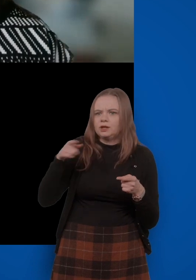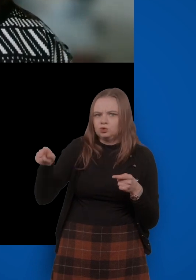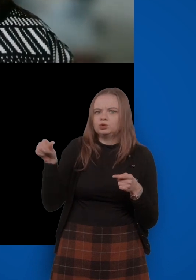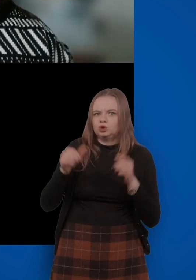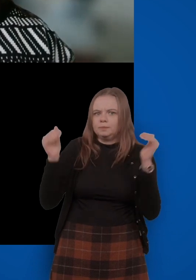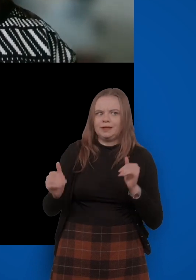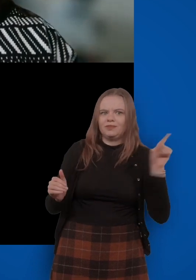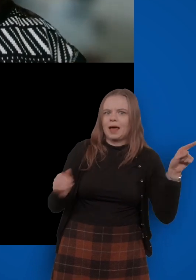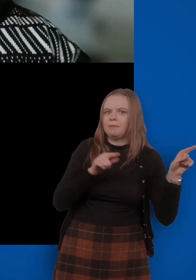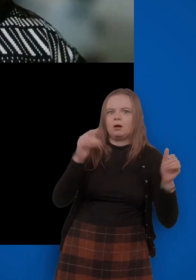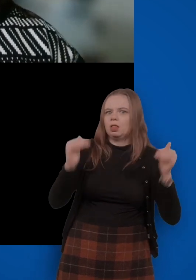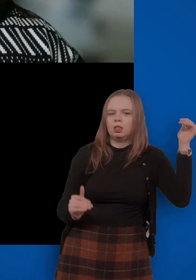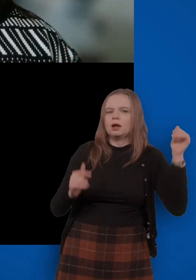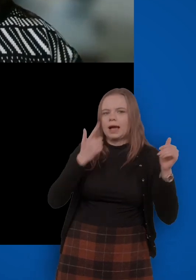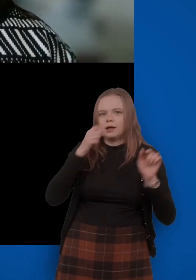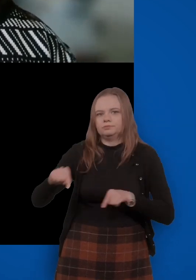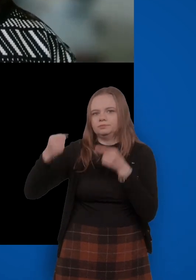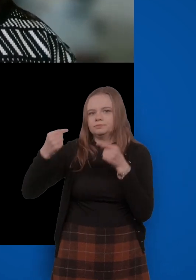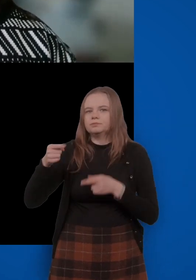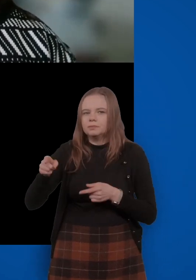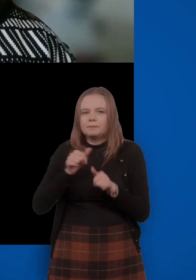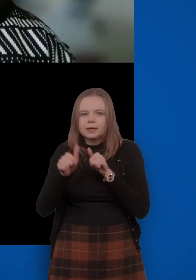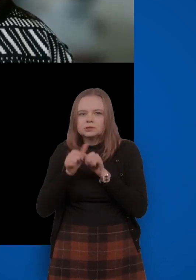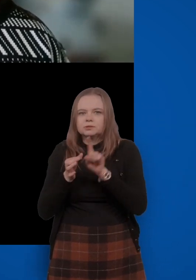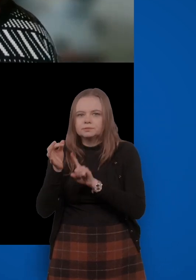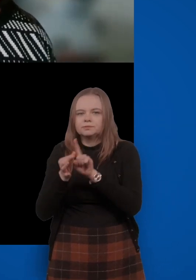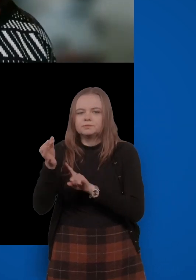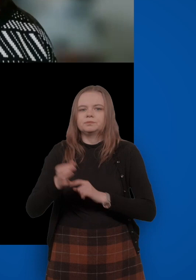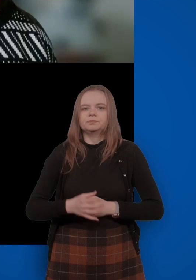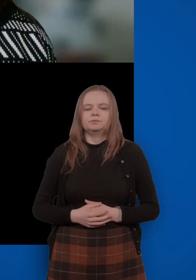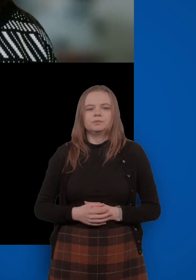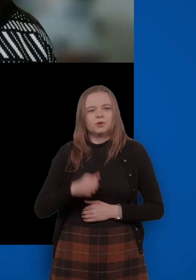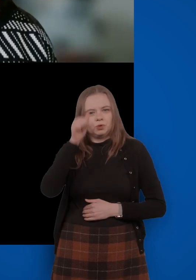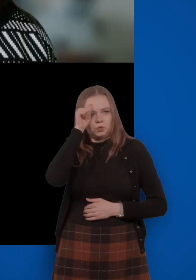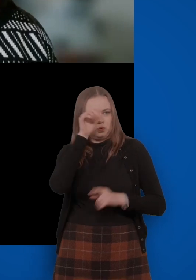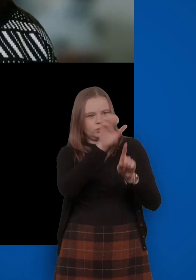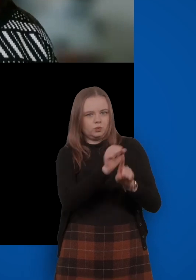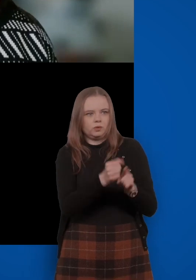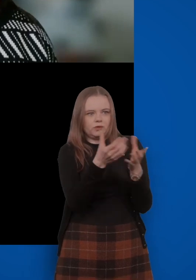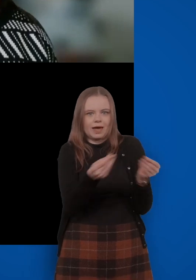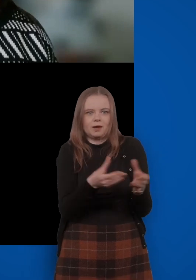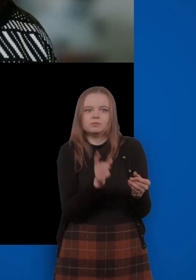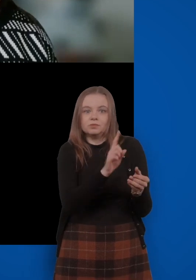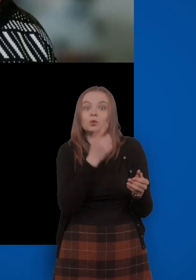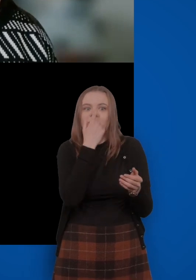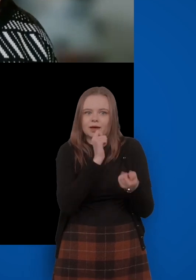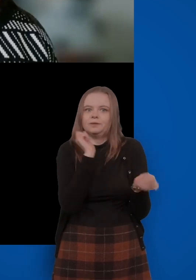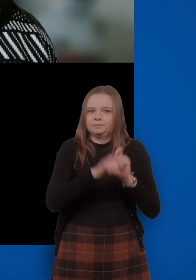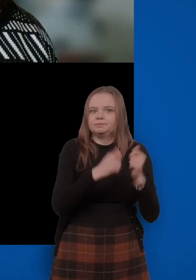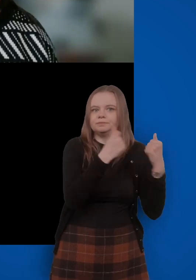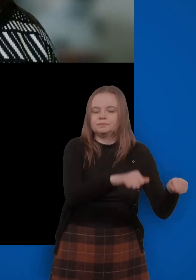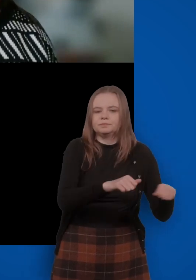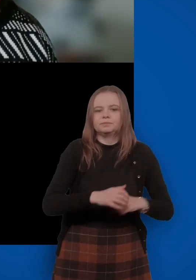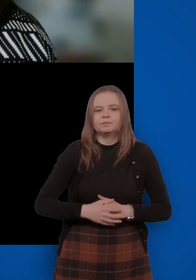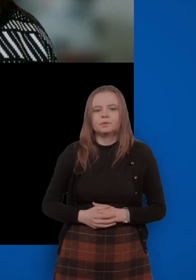when those help us to make things better because we understand, you know, where the gaps are and can address those. So you're